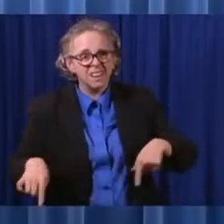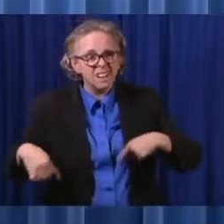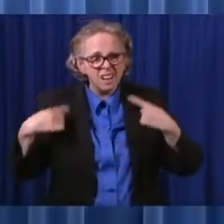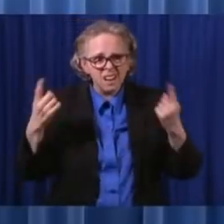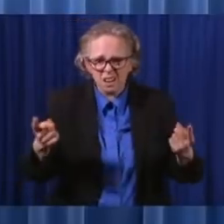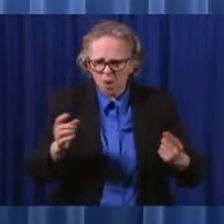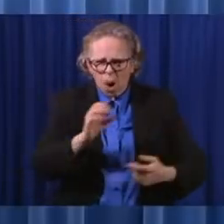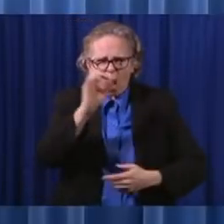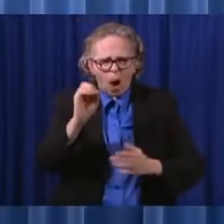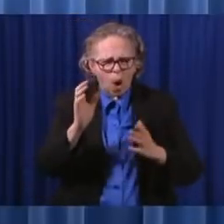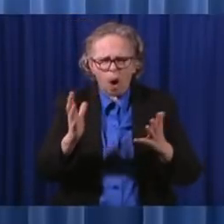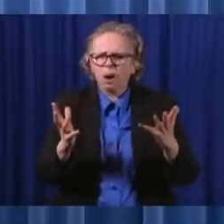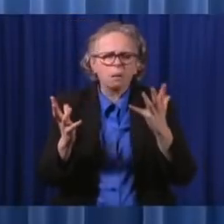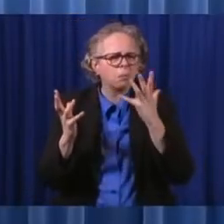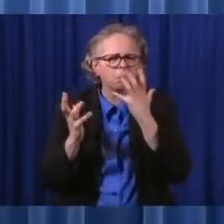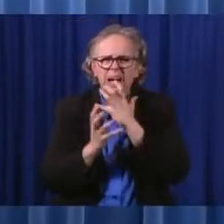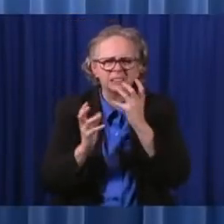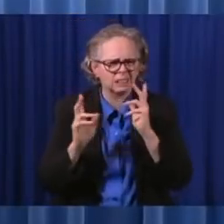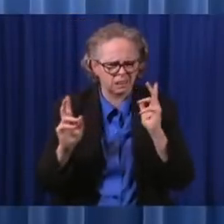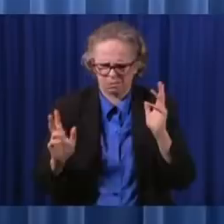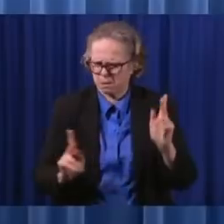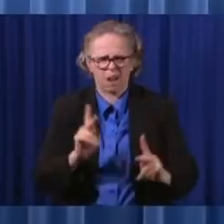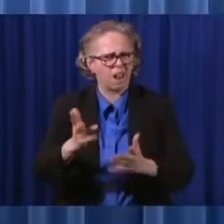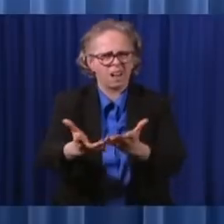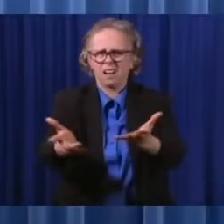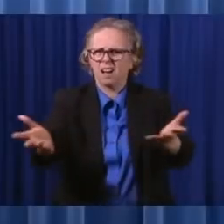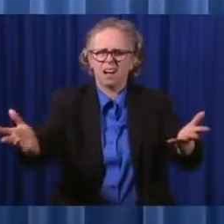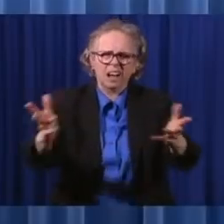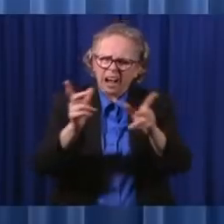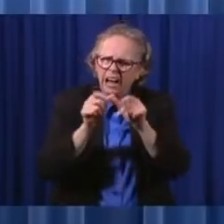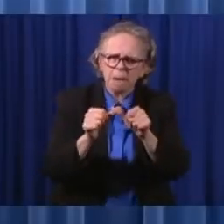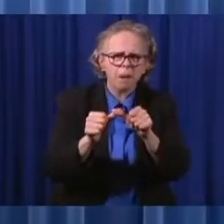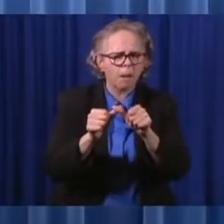it's very, very important.